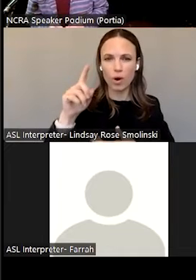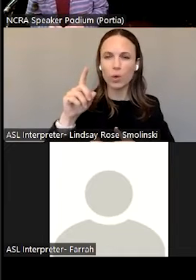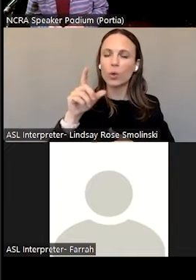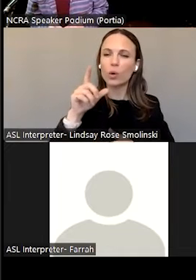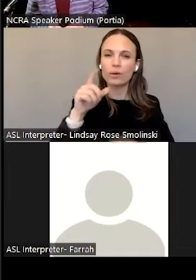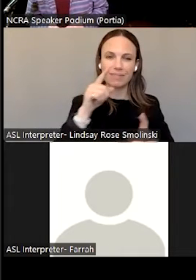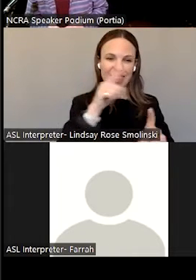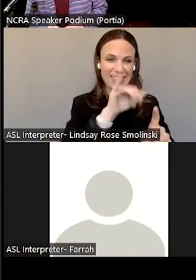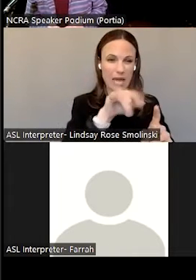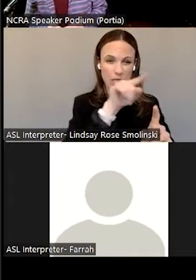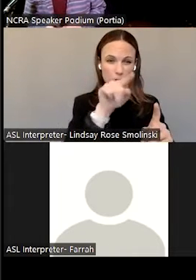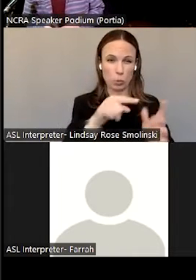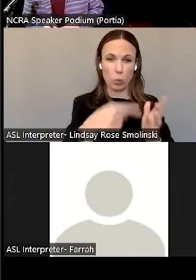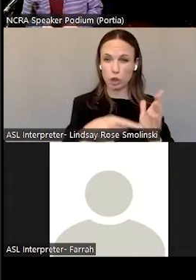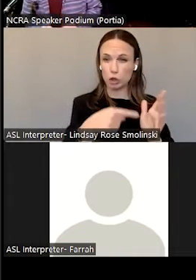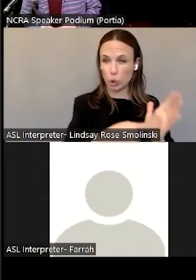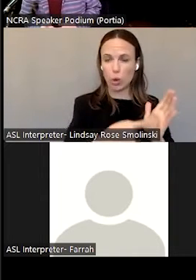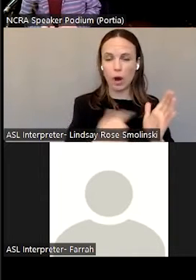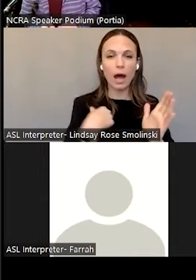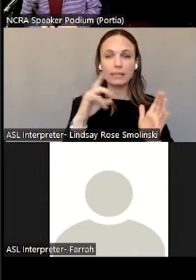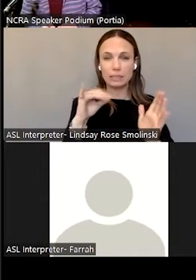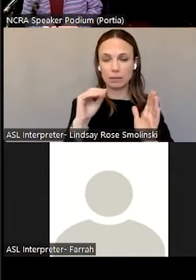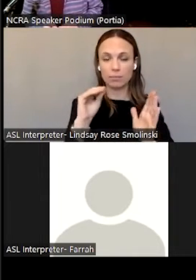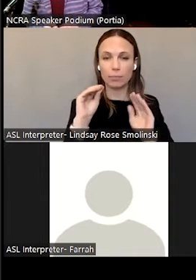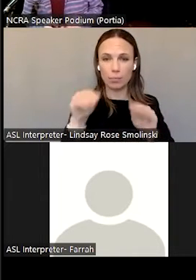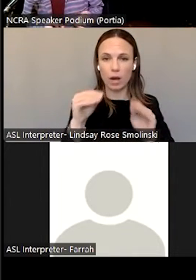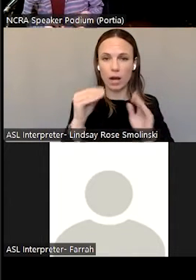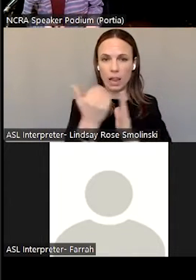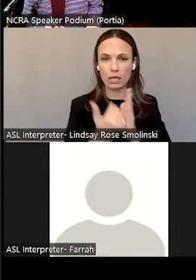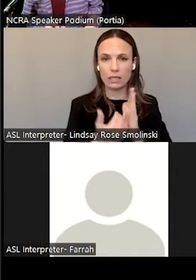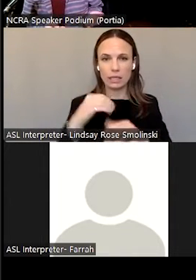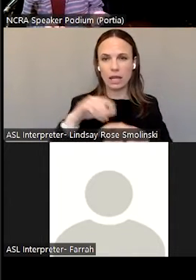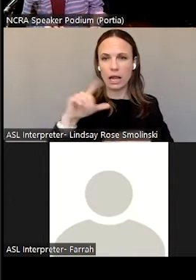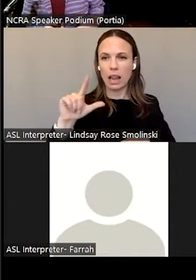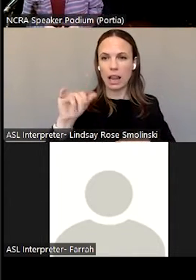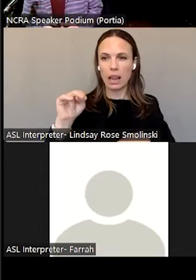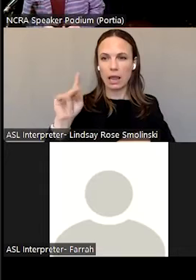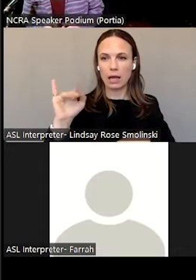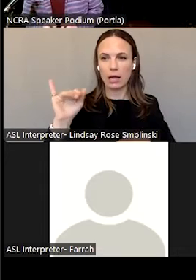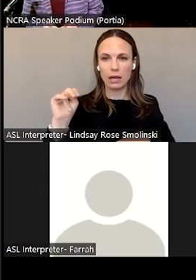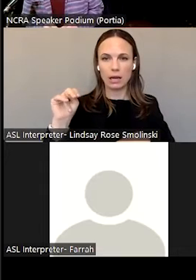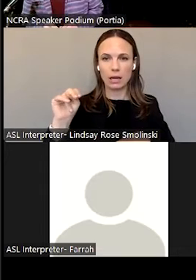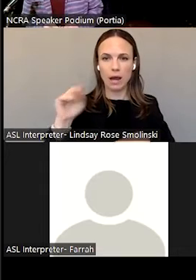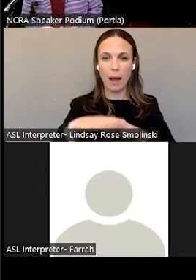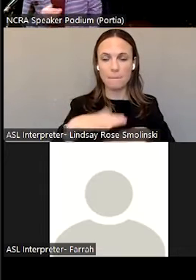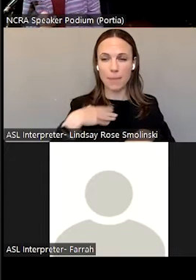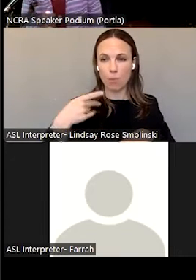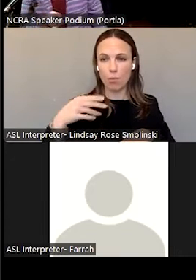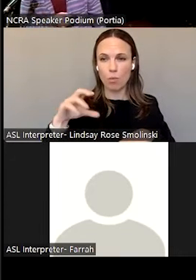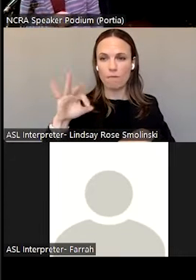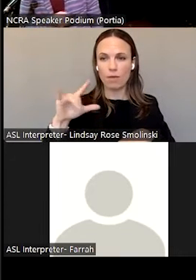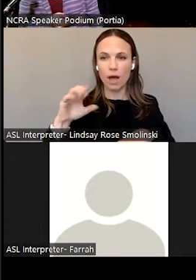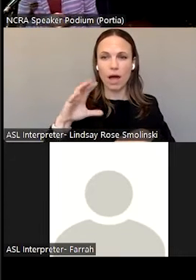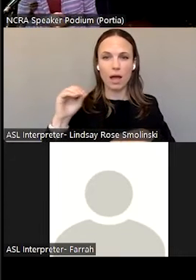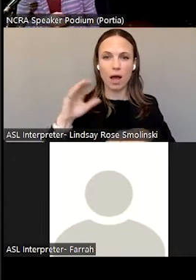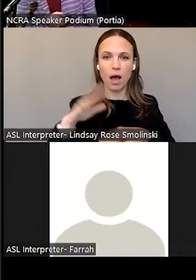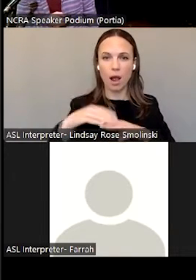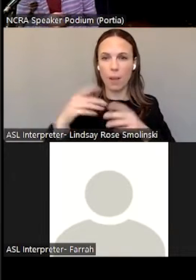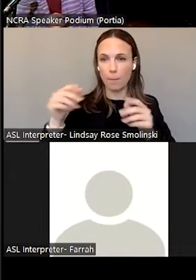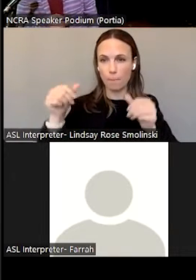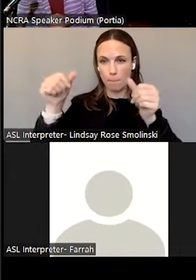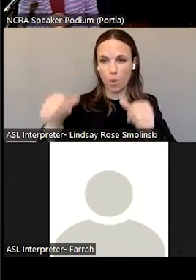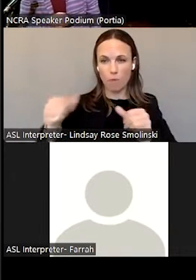shown here. I put a list in LinkedIn on my profile and on the post from this